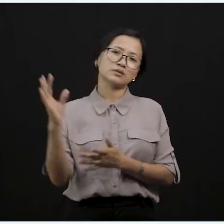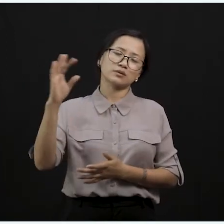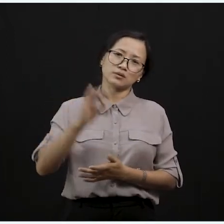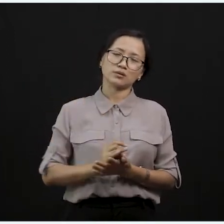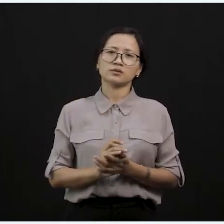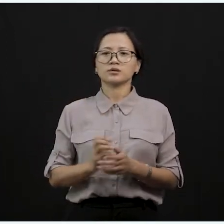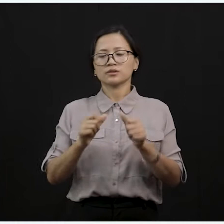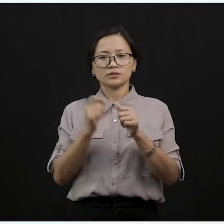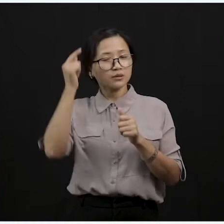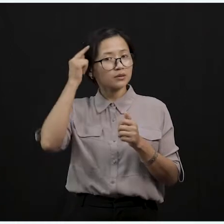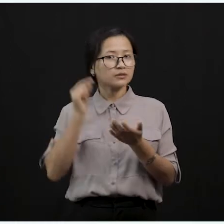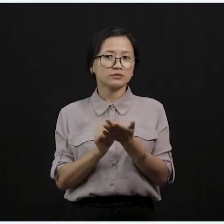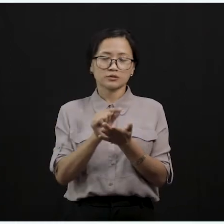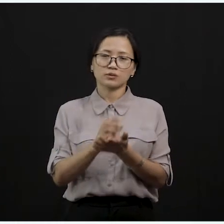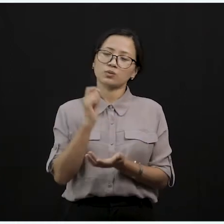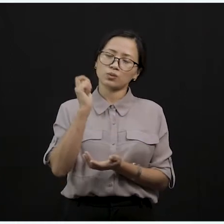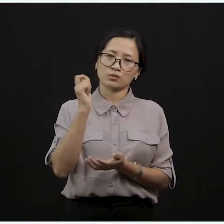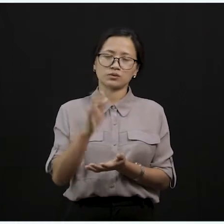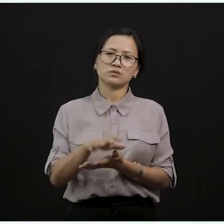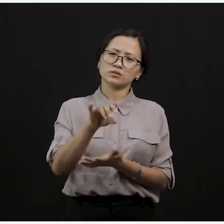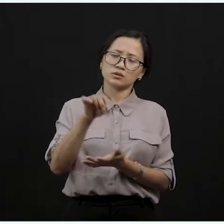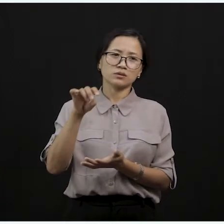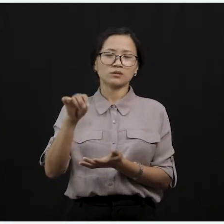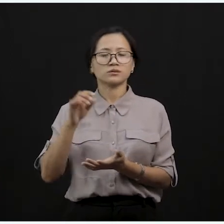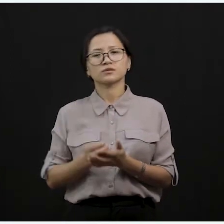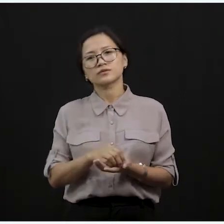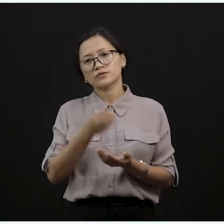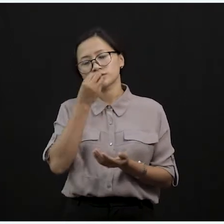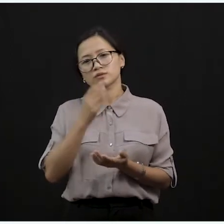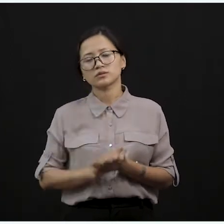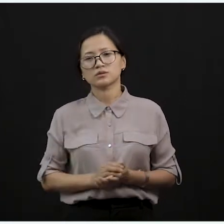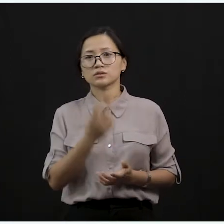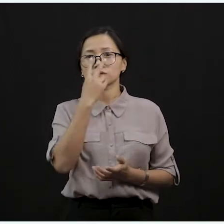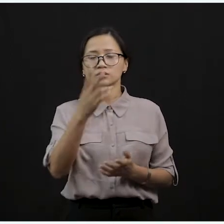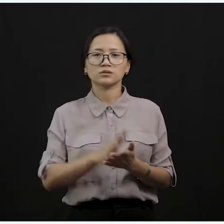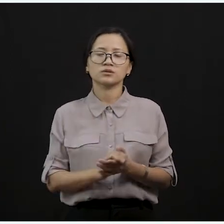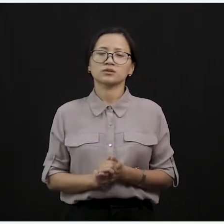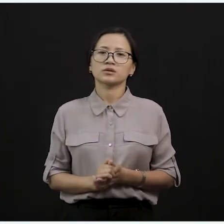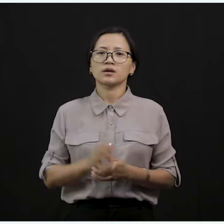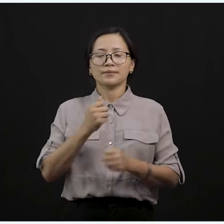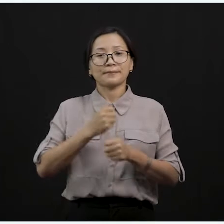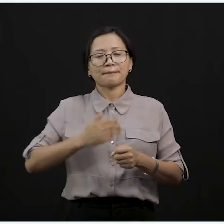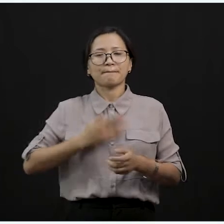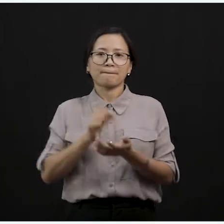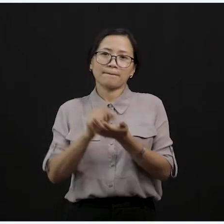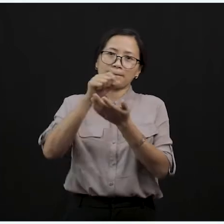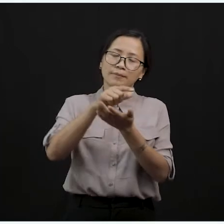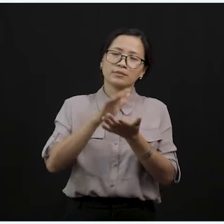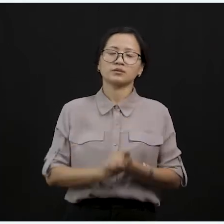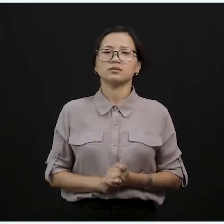the ants are working. Right? They're still collecting food, and you can see the grasshopper here sleeping, relaxing.